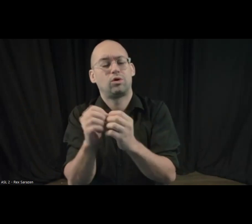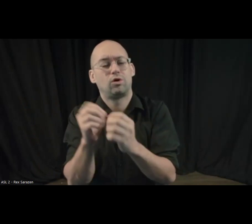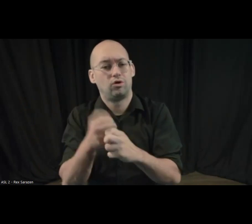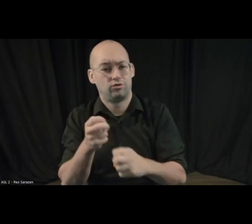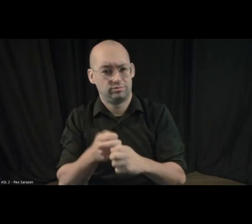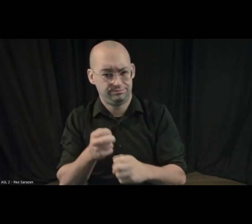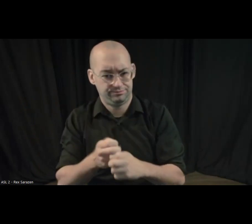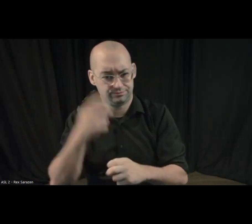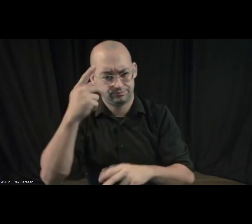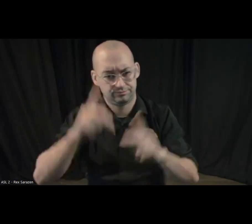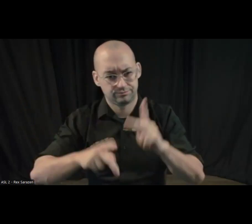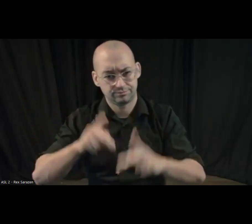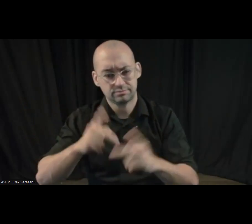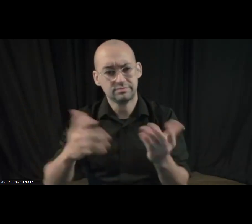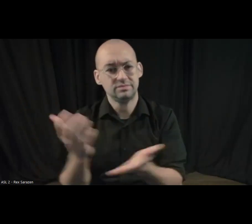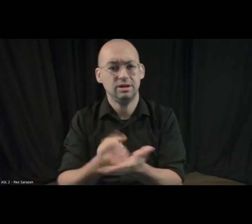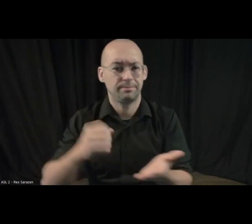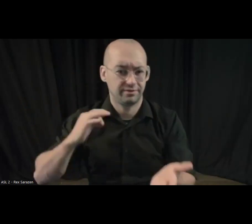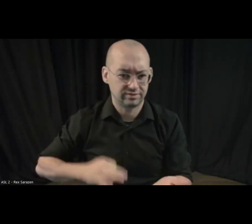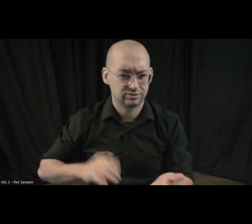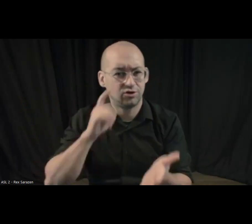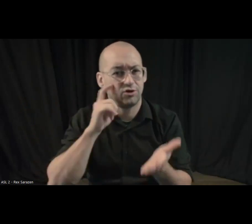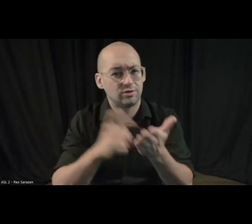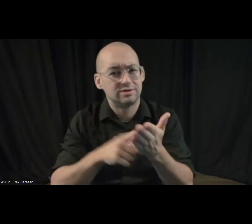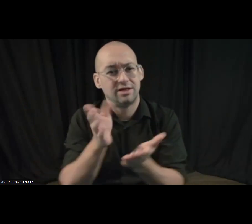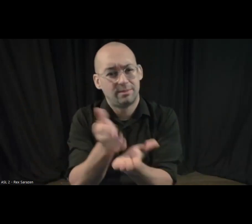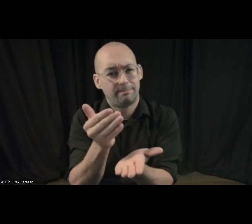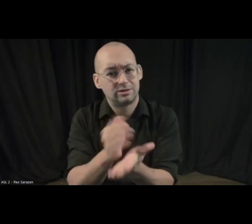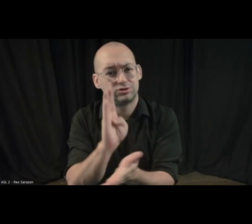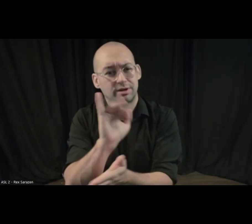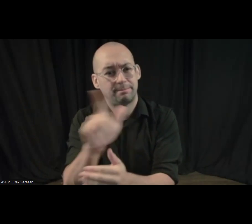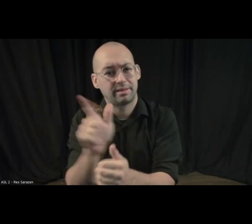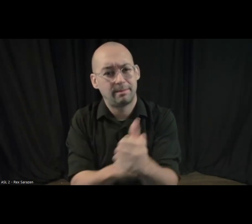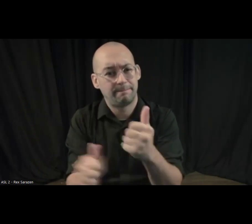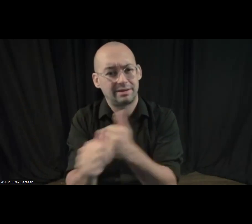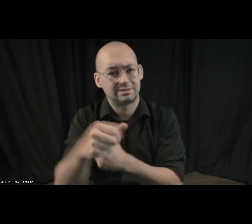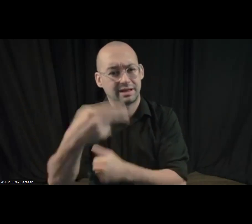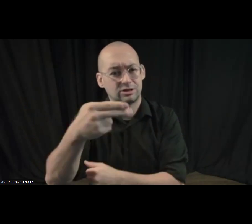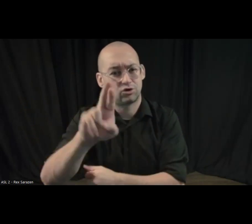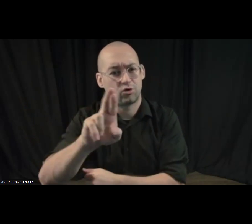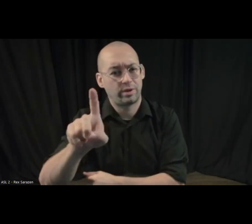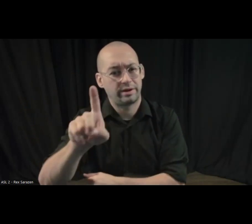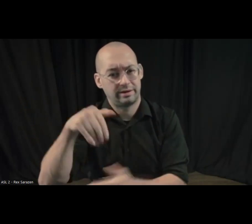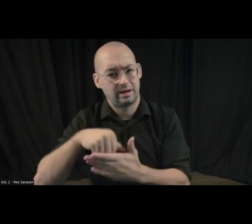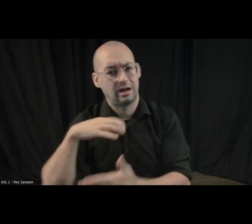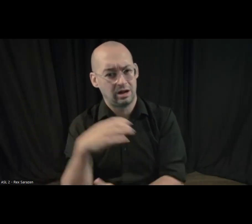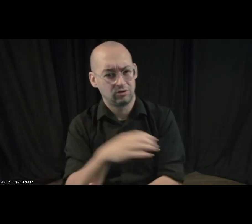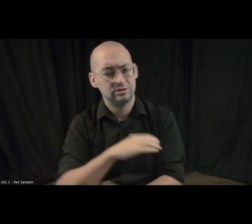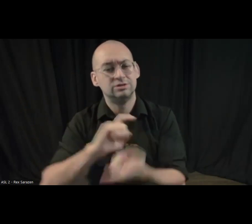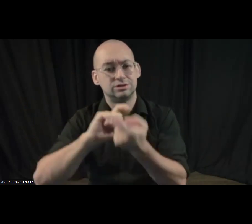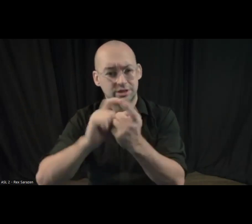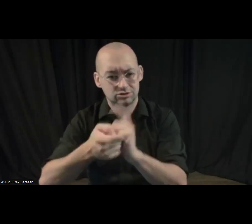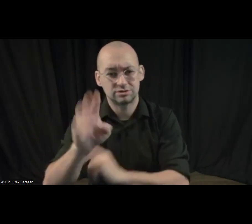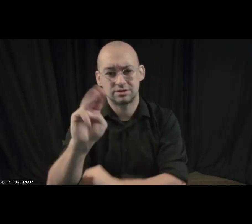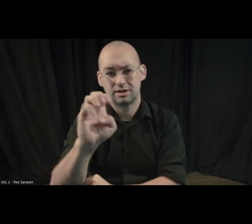you'll note that in the budget bill that was passed by Congress, H.R. 1, there are changes to Medicare